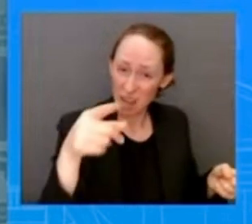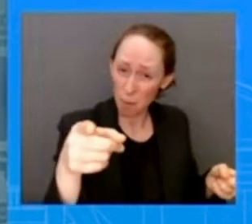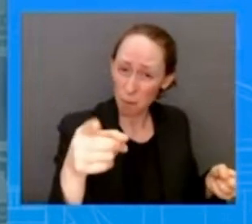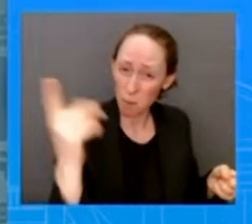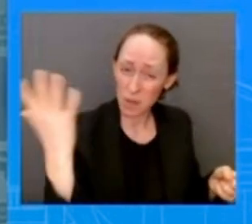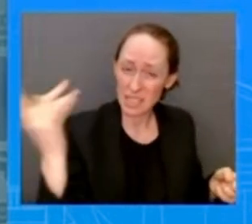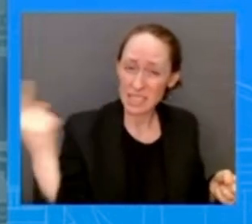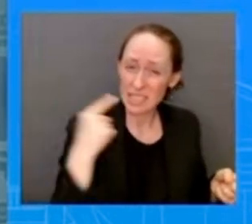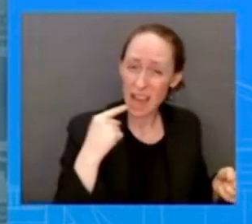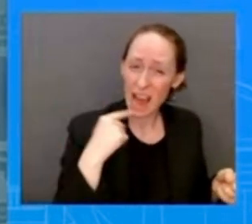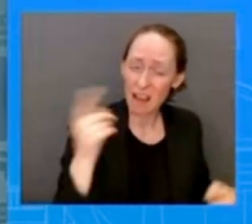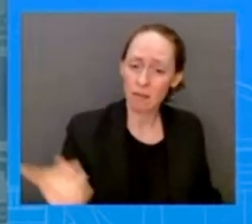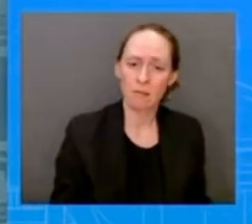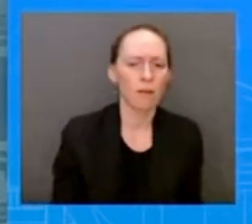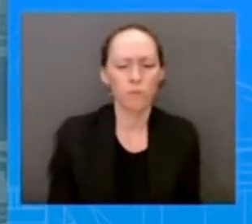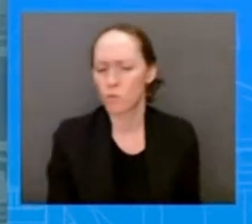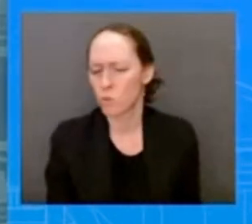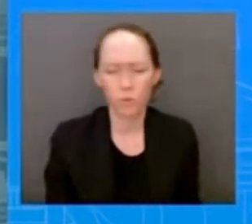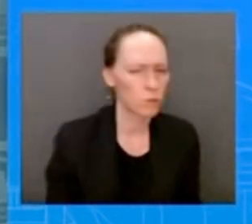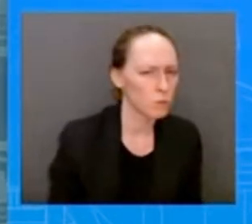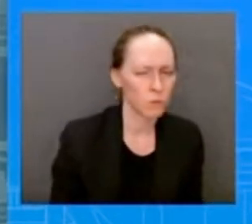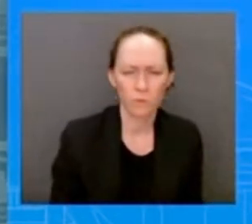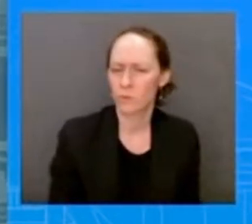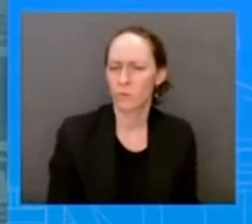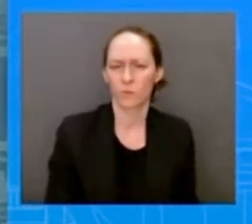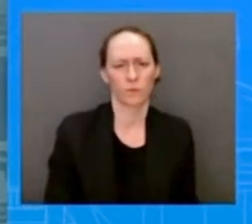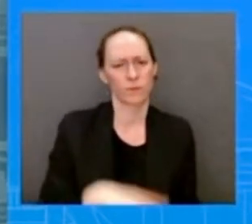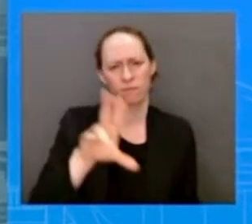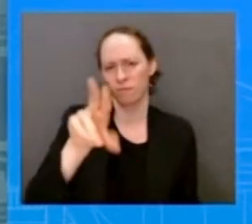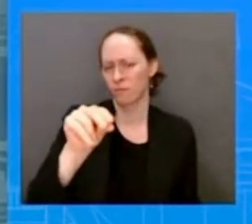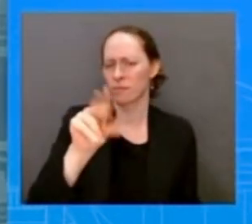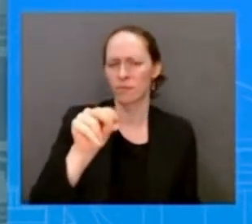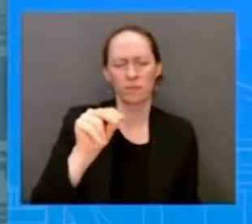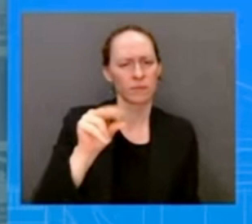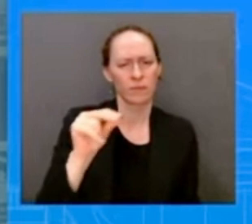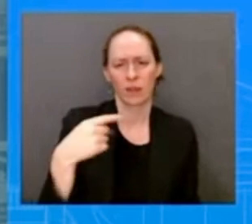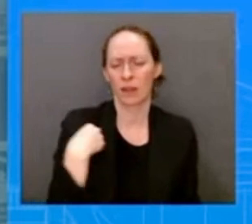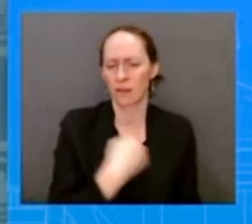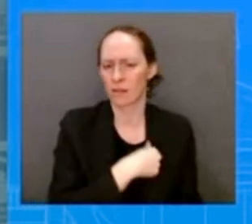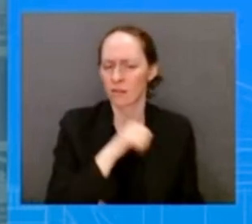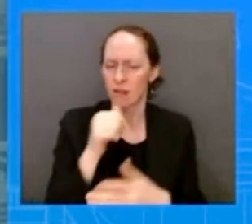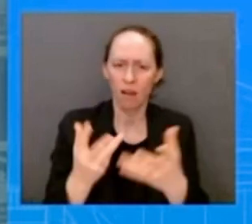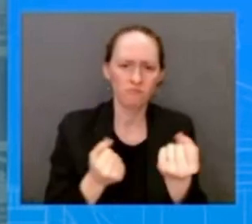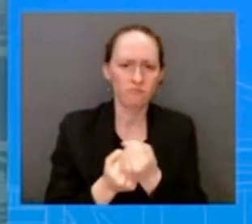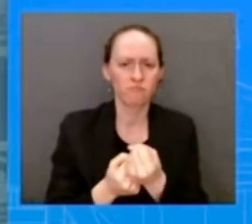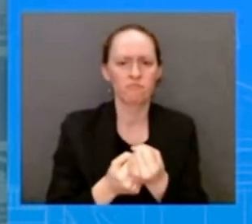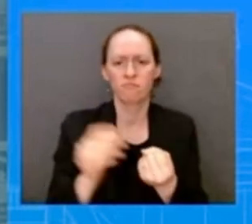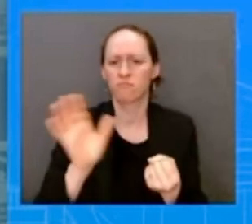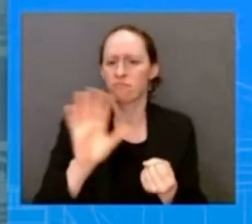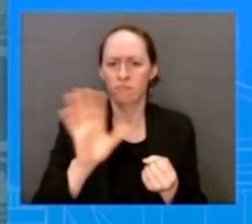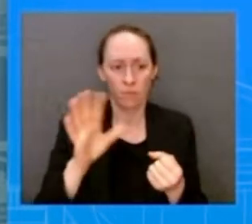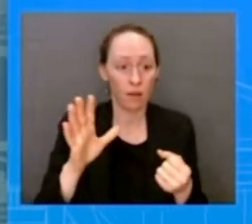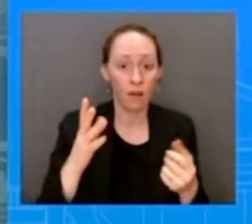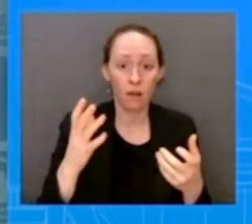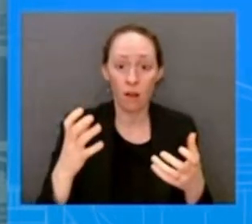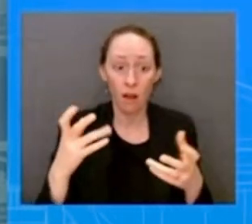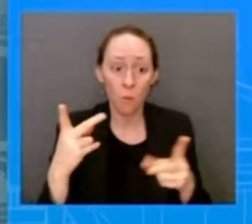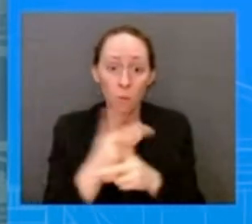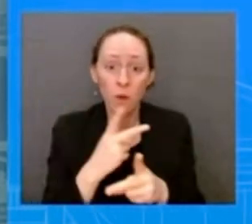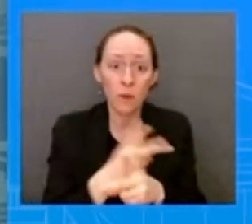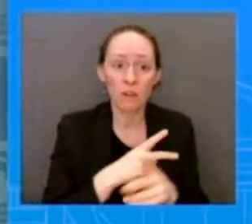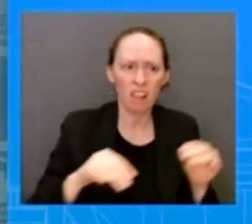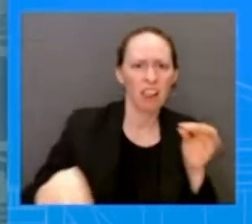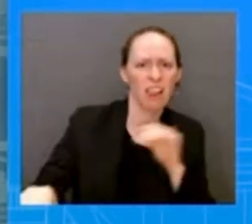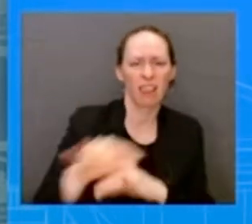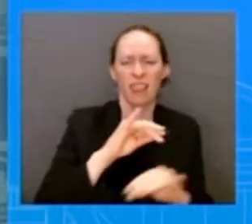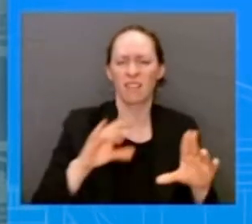to take no steps and certainly not to participate in rhetoric that are only going to escalate the tensions. On the Blinken-Lavrov meeting,